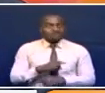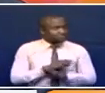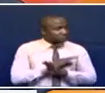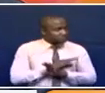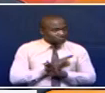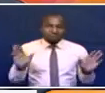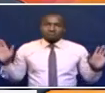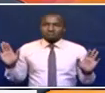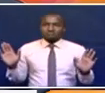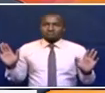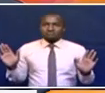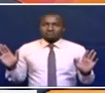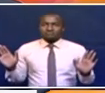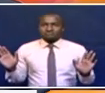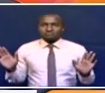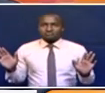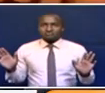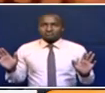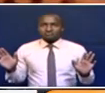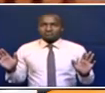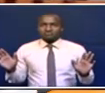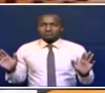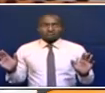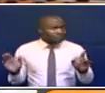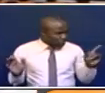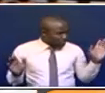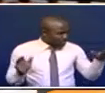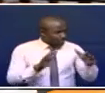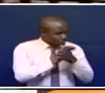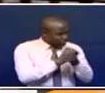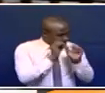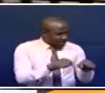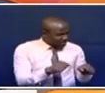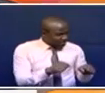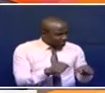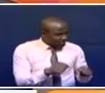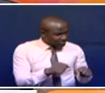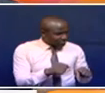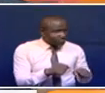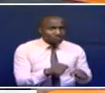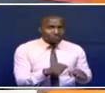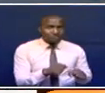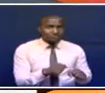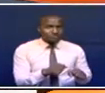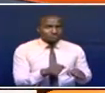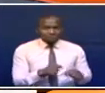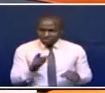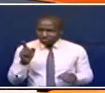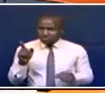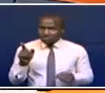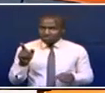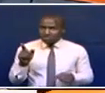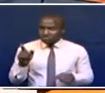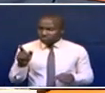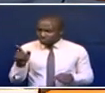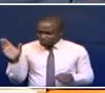it. Would you go back to Jubilee? Within 2 days? Would you go back to Jubilee? Sorry? Would you go back? Go back to Jubilee? Yeah, there was no Jubilee.